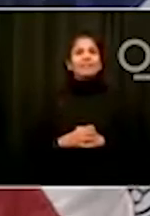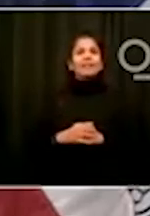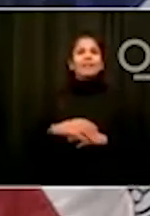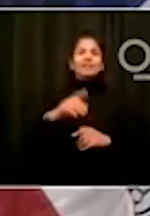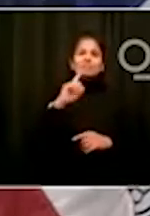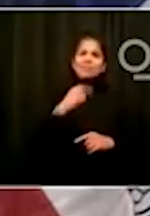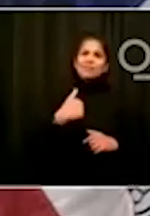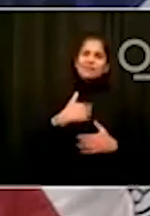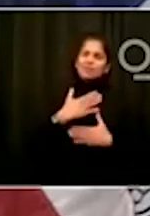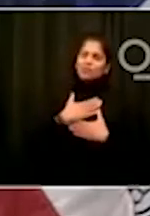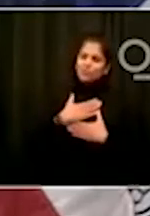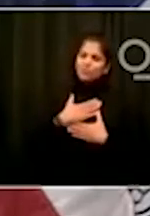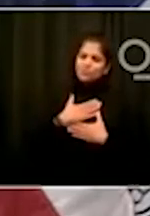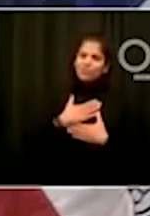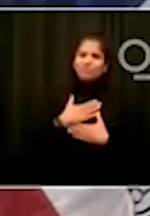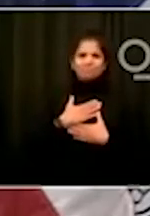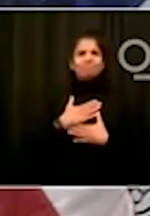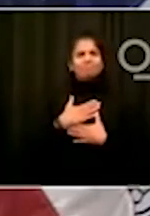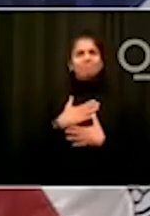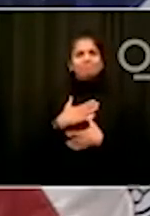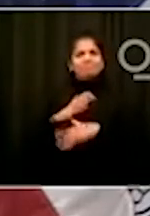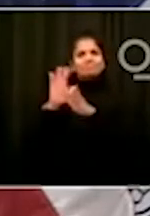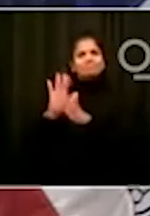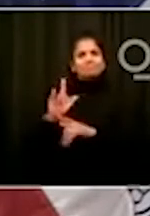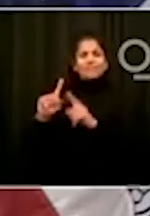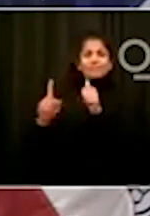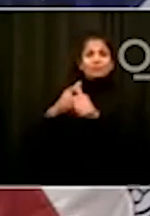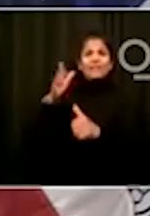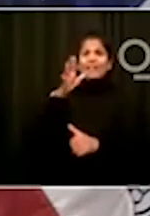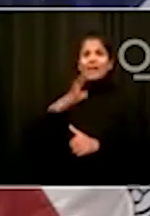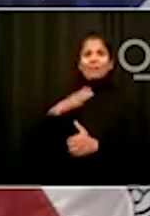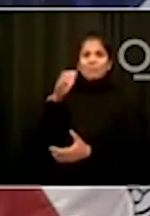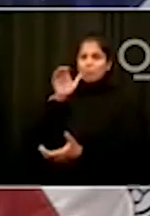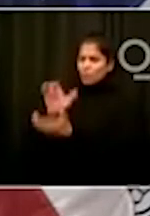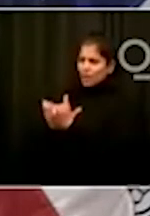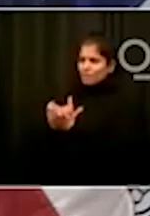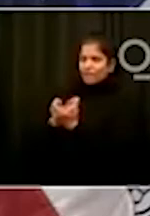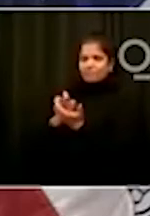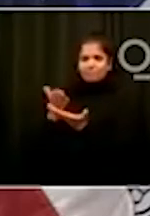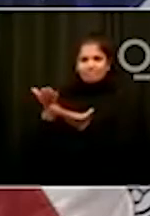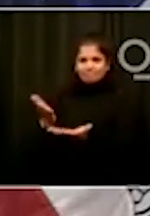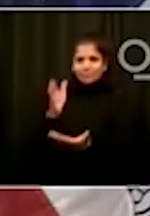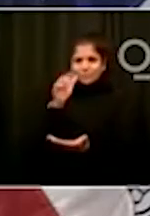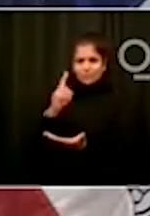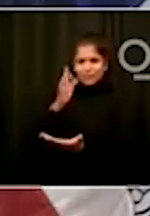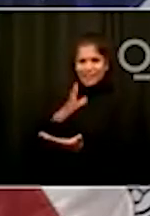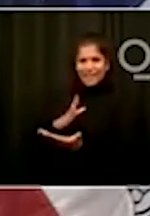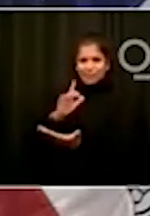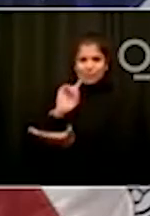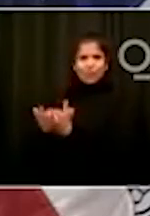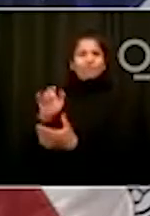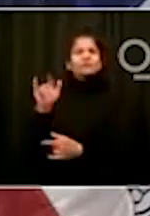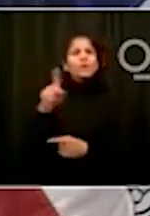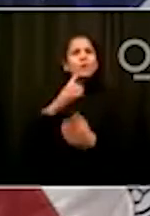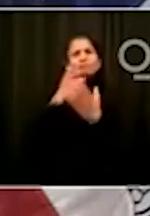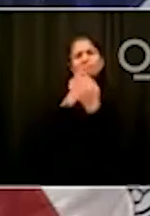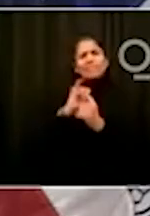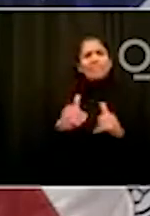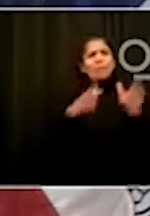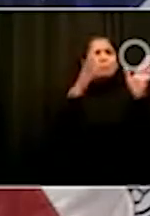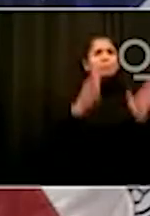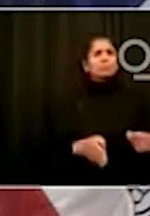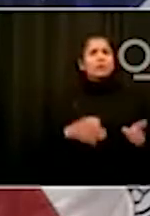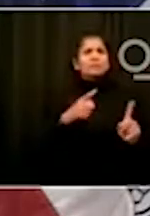This is someone who meant so much to us and was a guiding hand in our lives in so many ways.